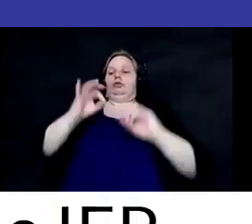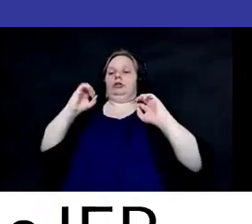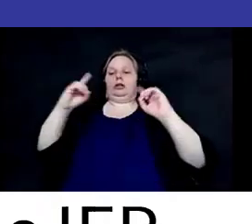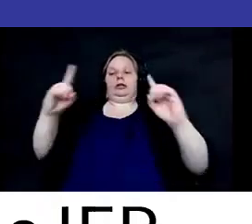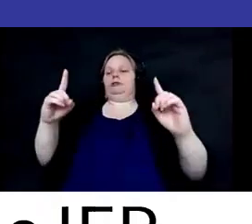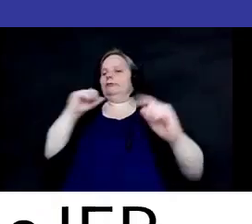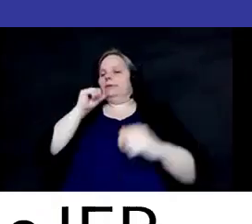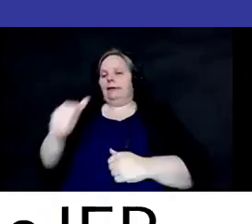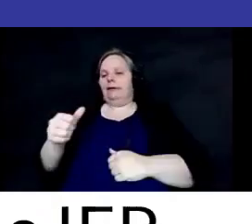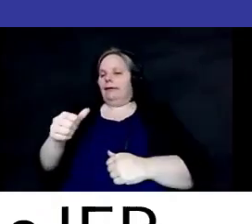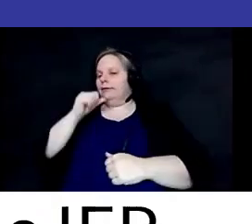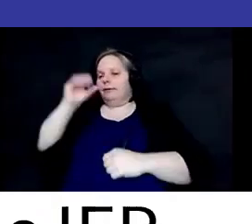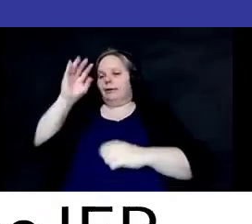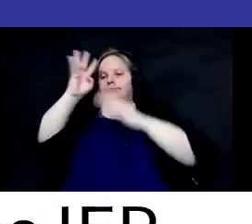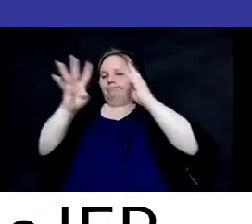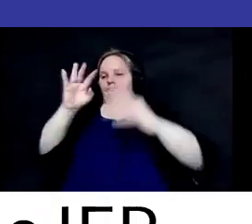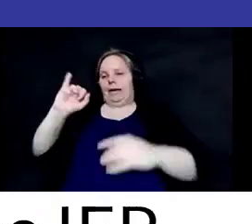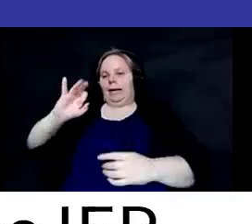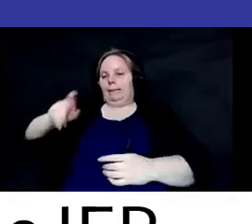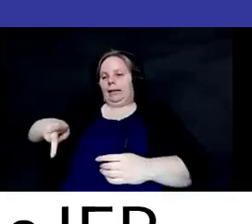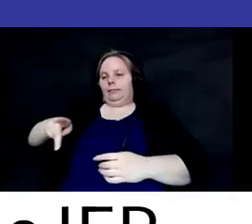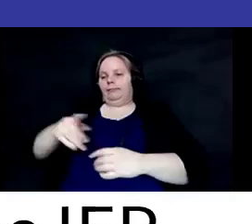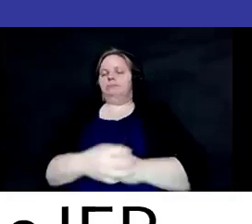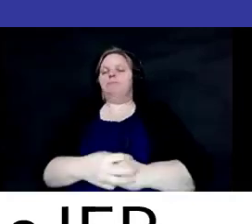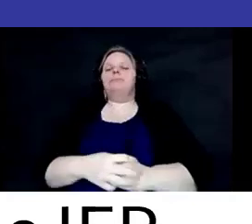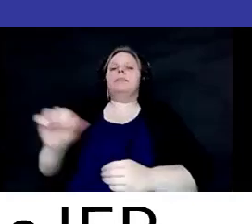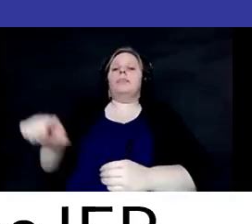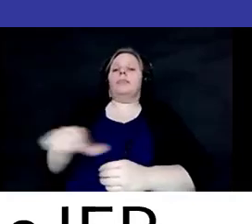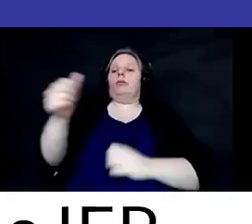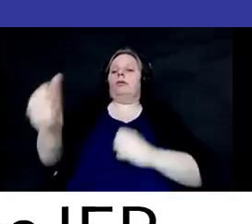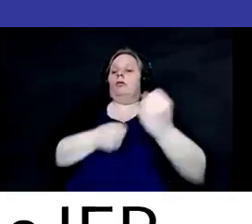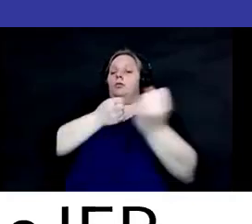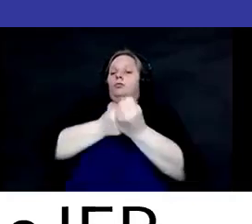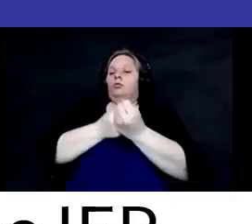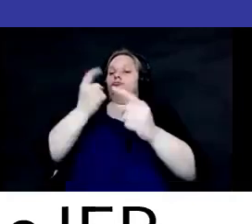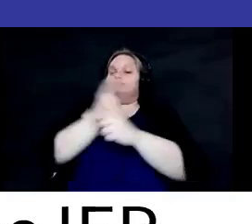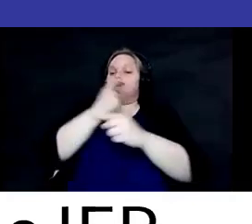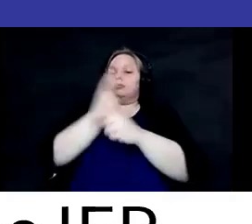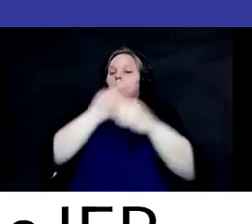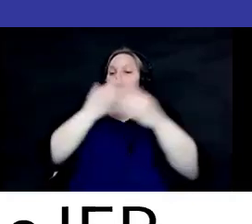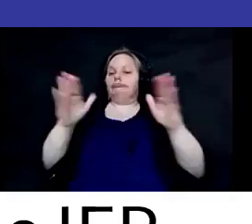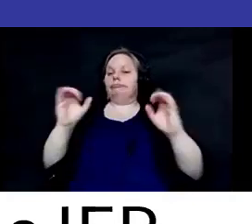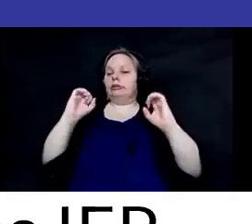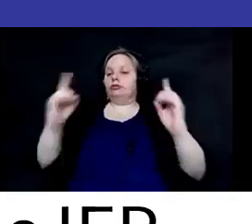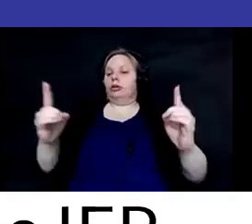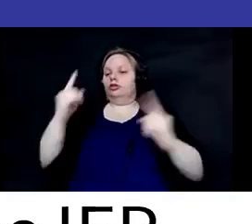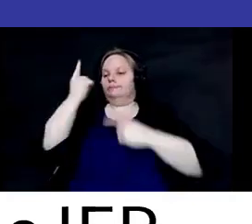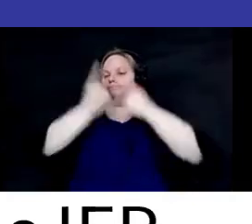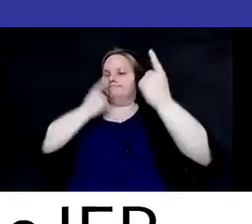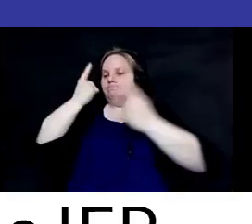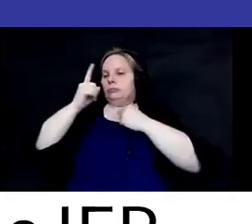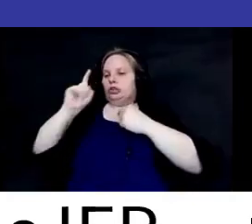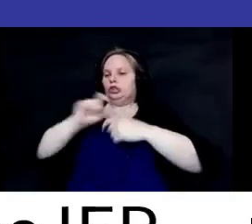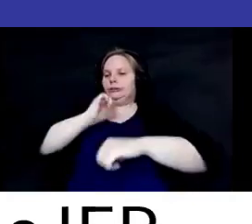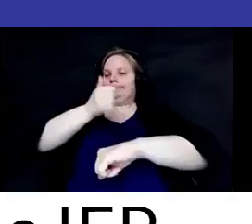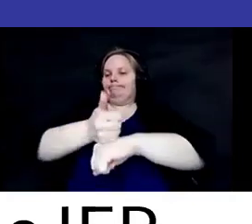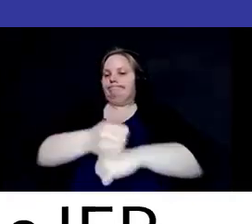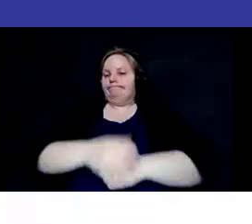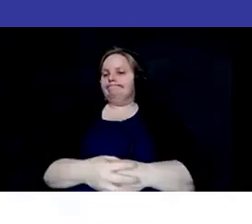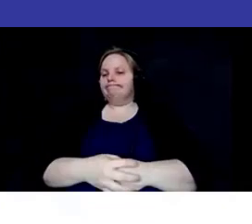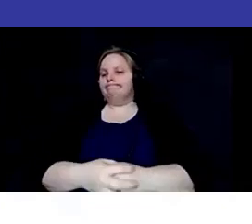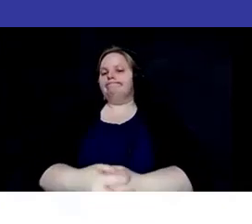not developed for the child. Other supports in regular education should be considered.